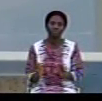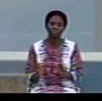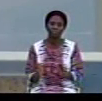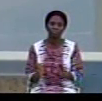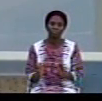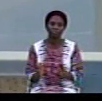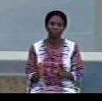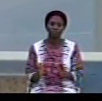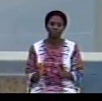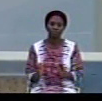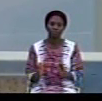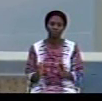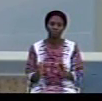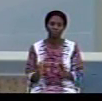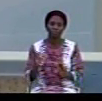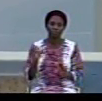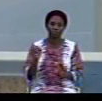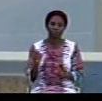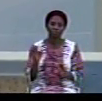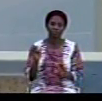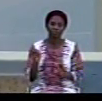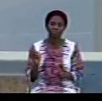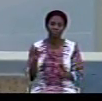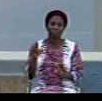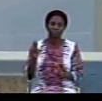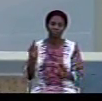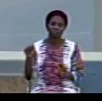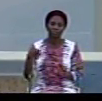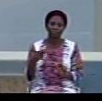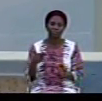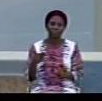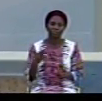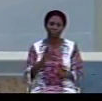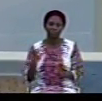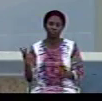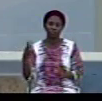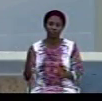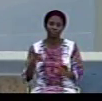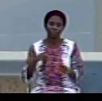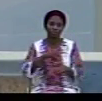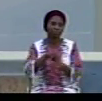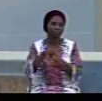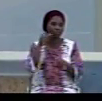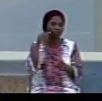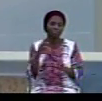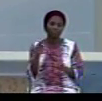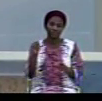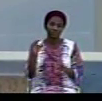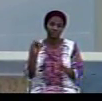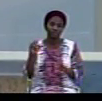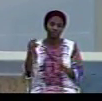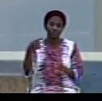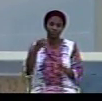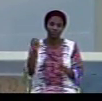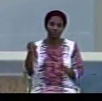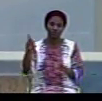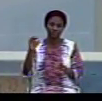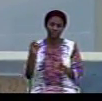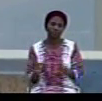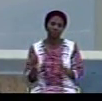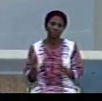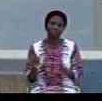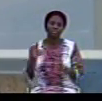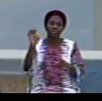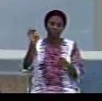Nigeria, from Ibadan, Oyo State, to Kwara, to Ogun State, Ekiti State, Ondo